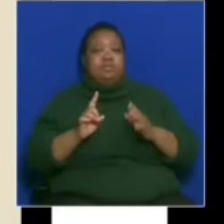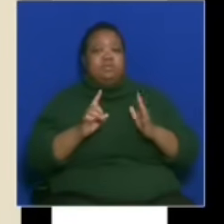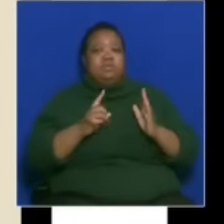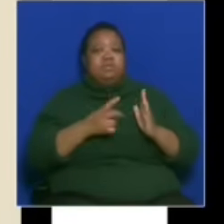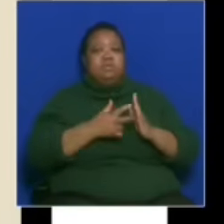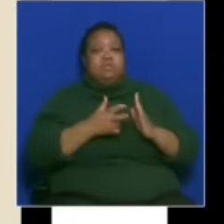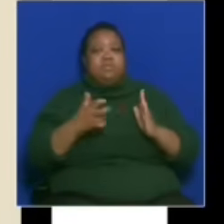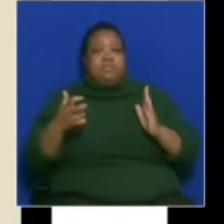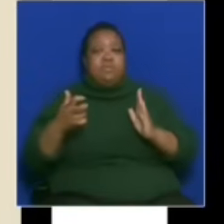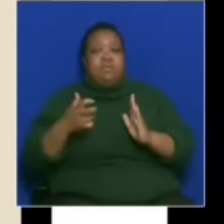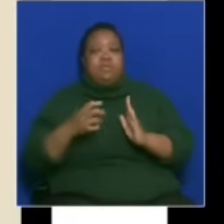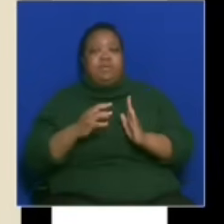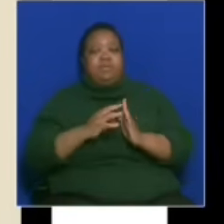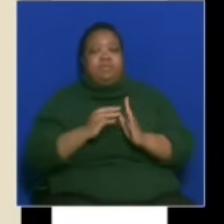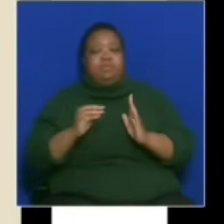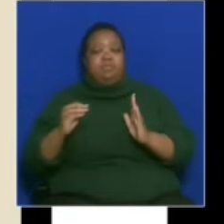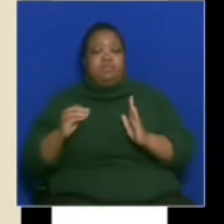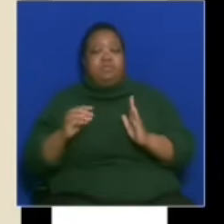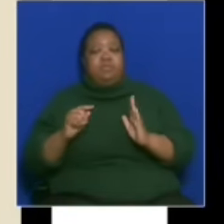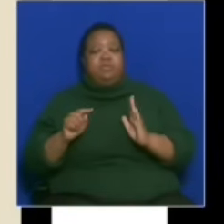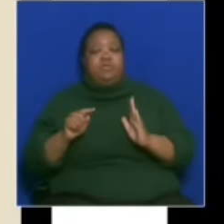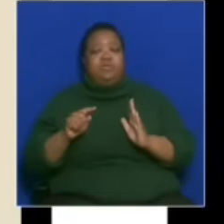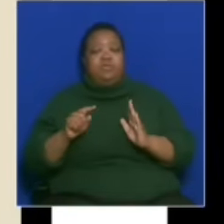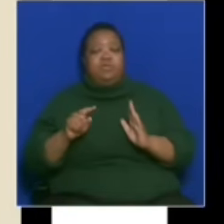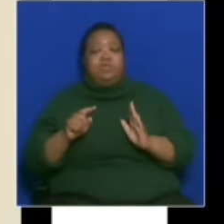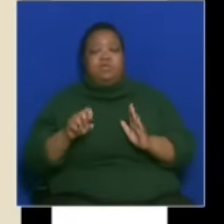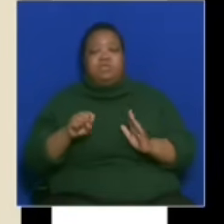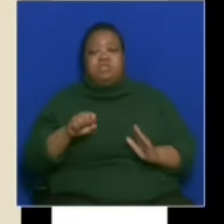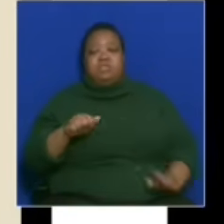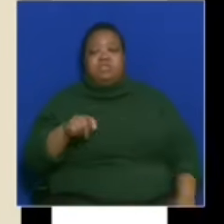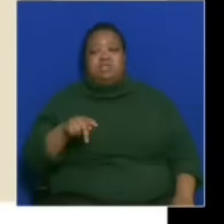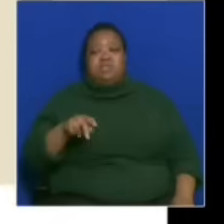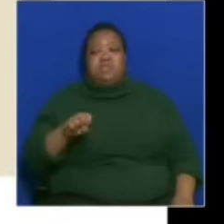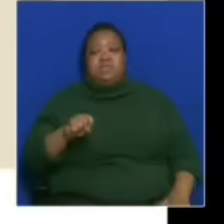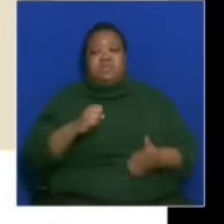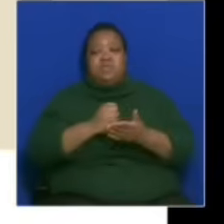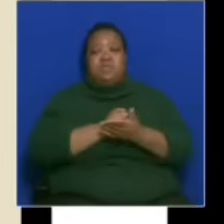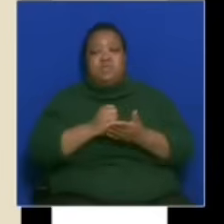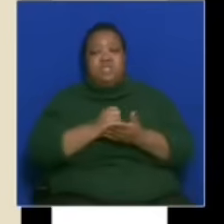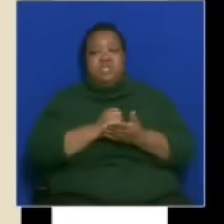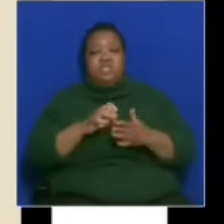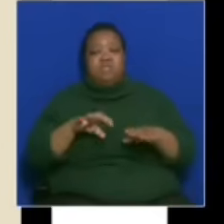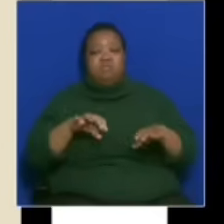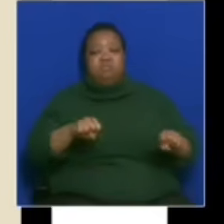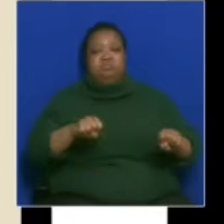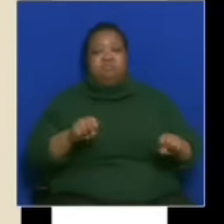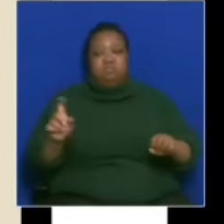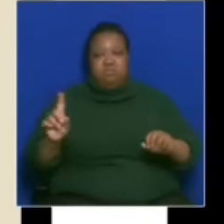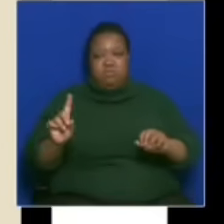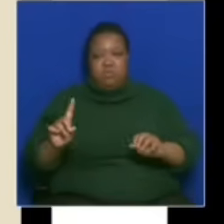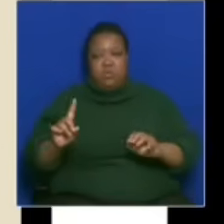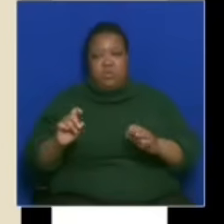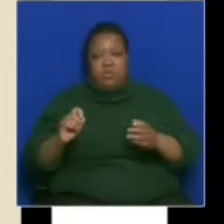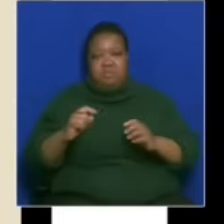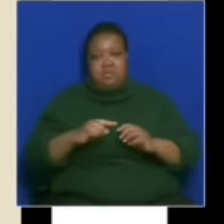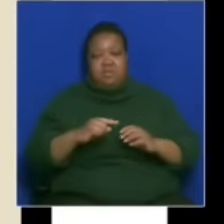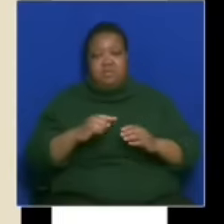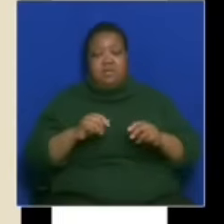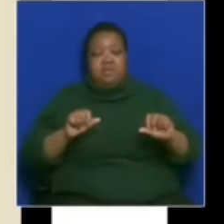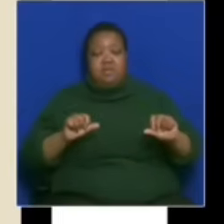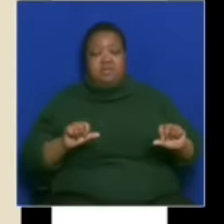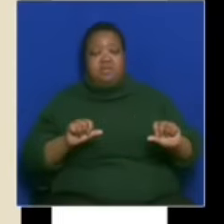register of what has been seized. Because if we see the next chat, also on 23rd of